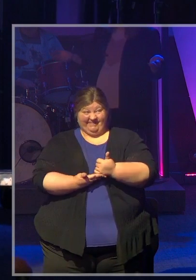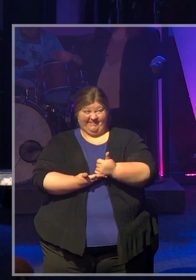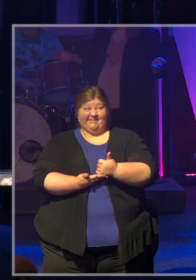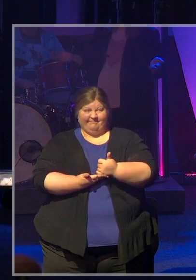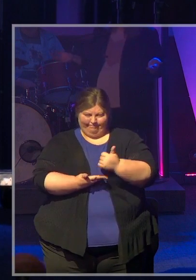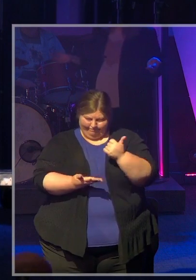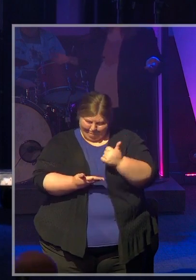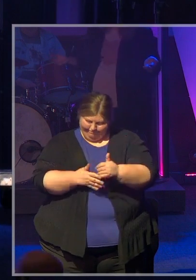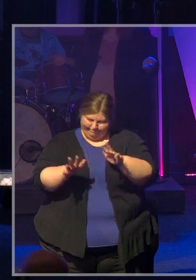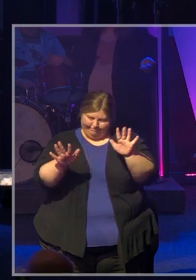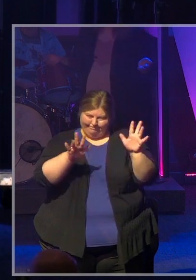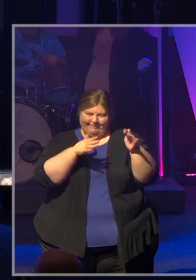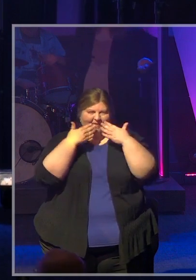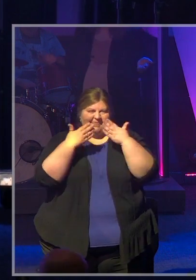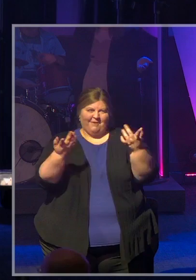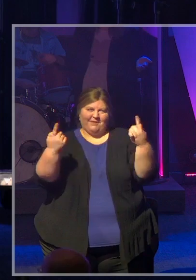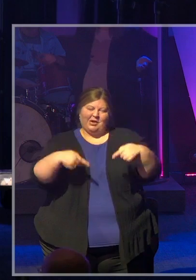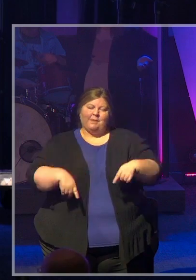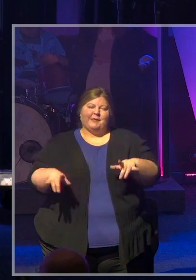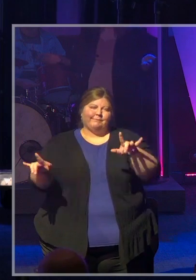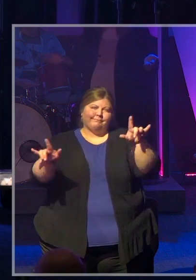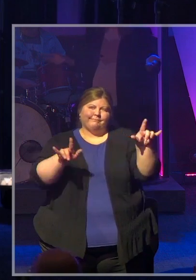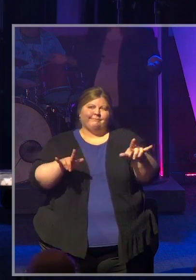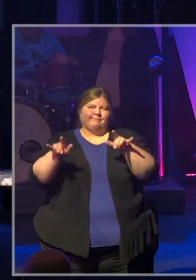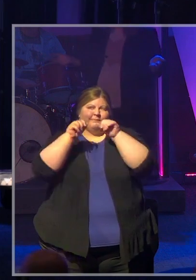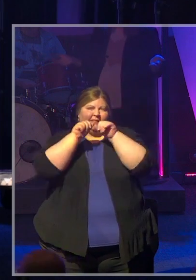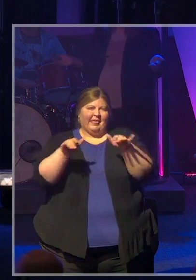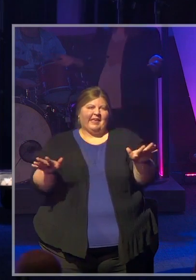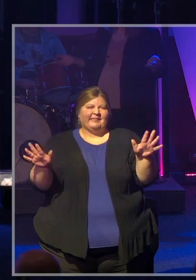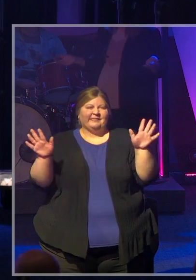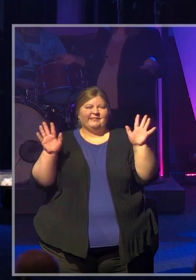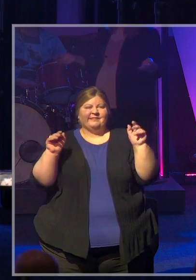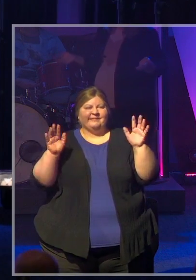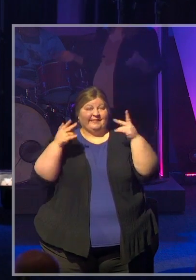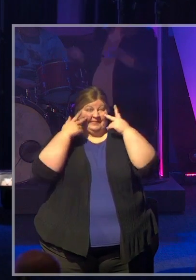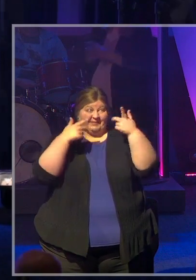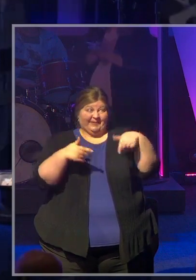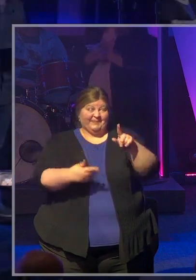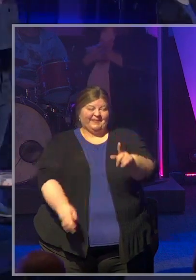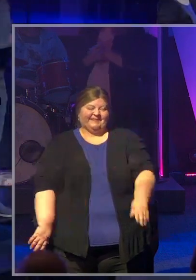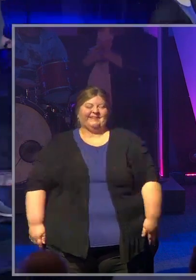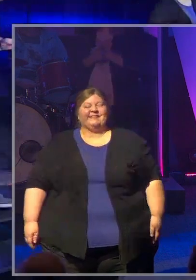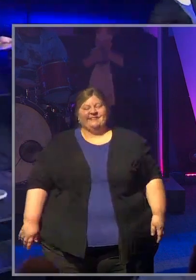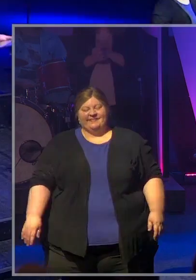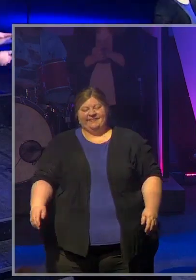Amen. Amen. Thank you for coming. We love you. Be blessed, and we'll see you next week.